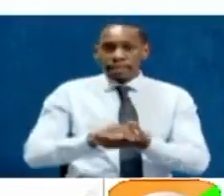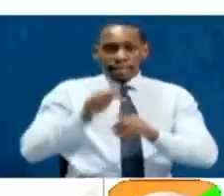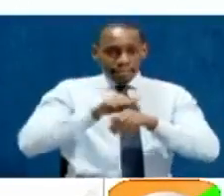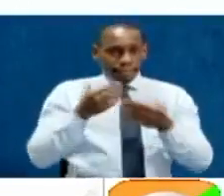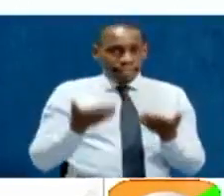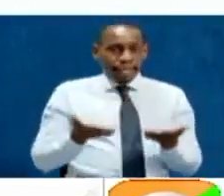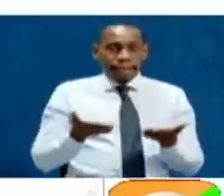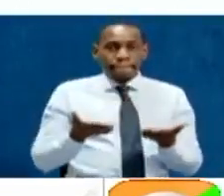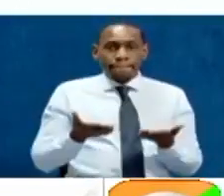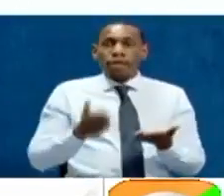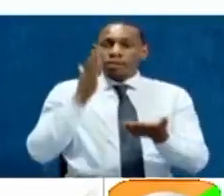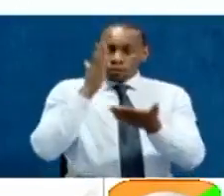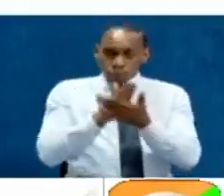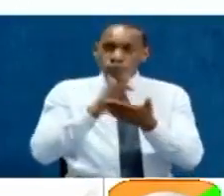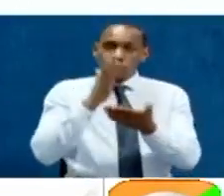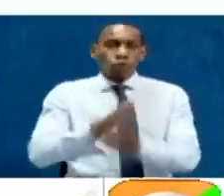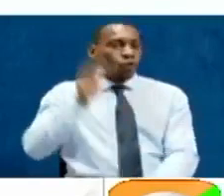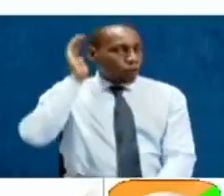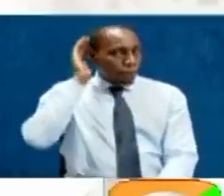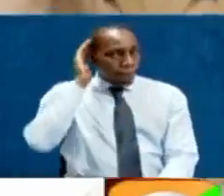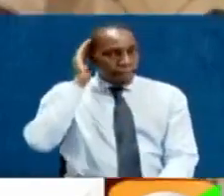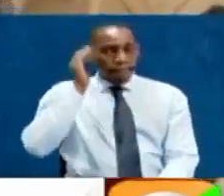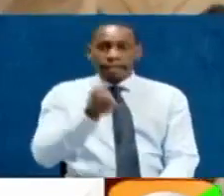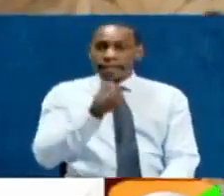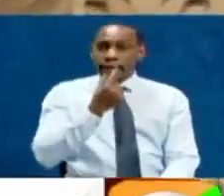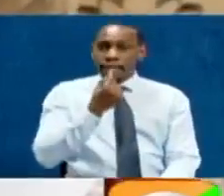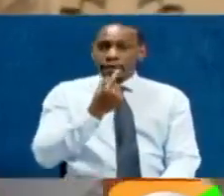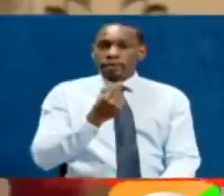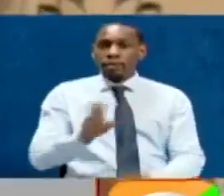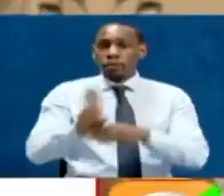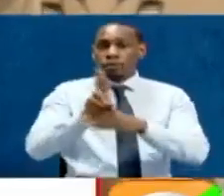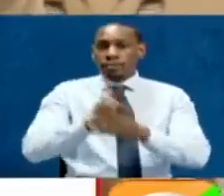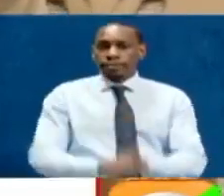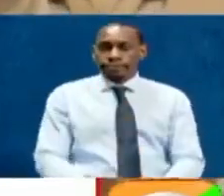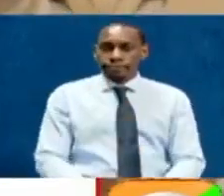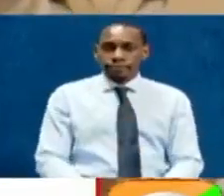the time to religiously adhere to your treatment. Dorcas Wangira, Citizen TV, Nairobi.